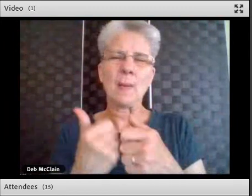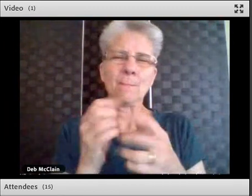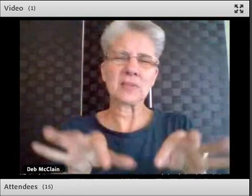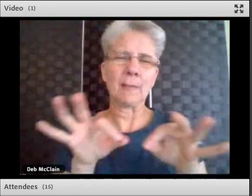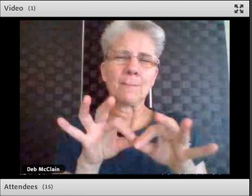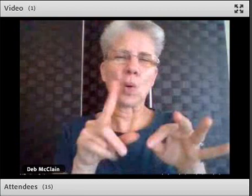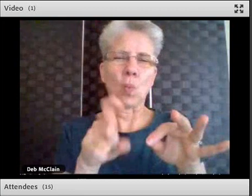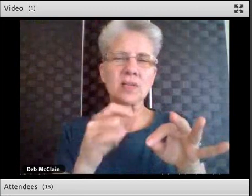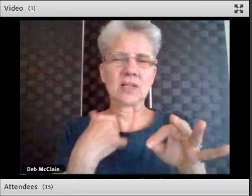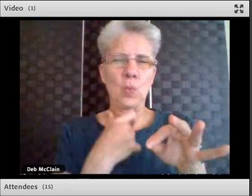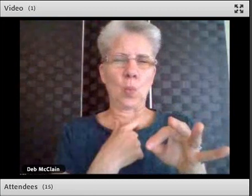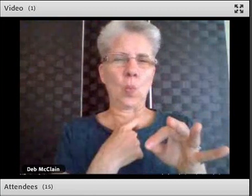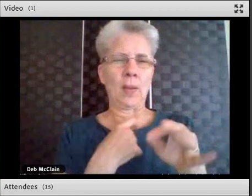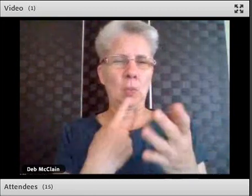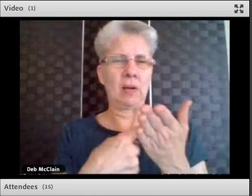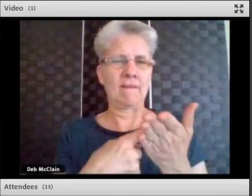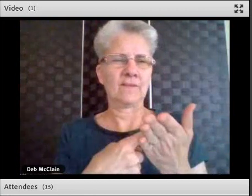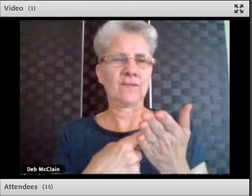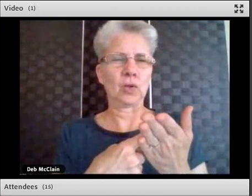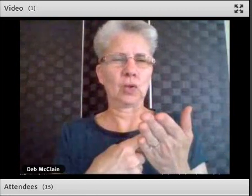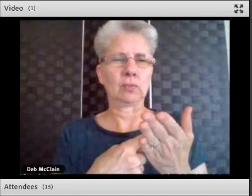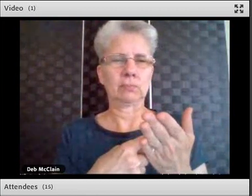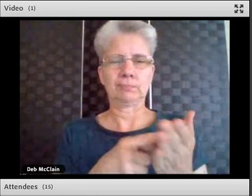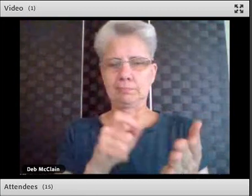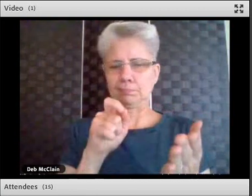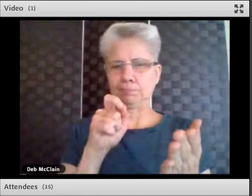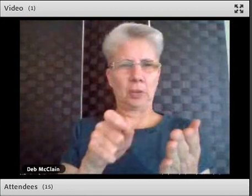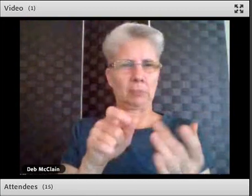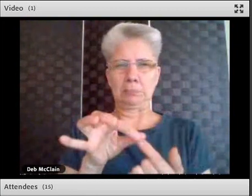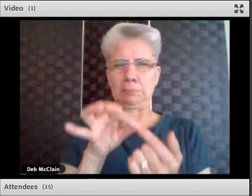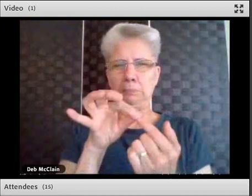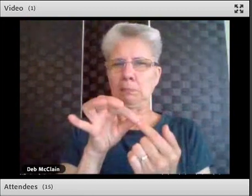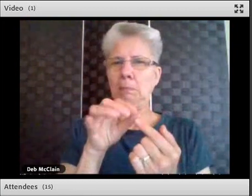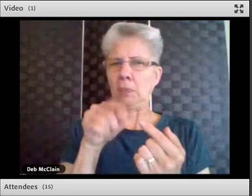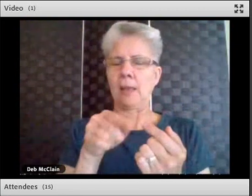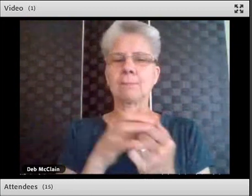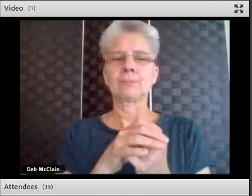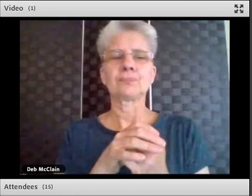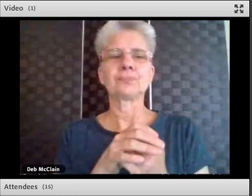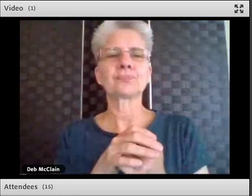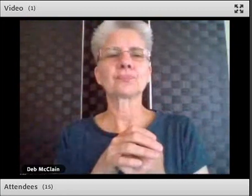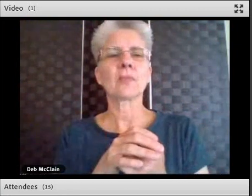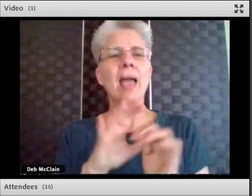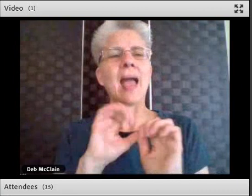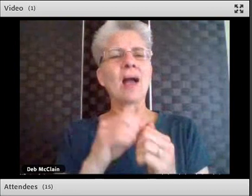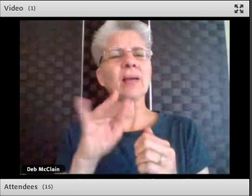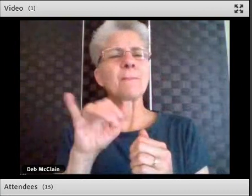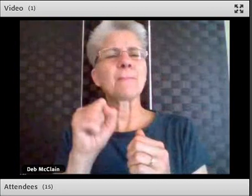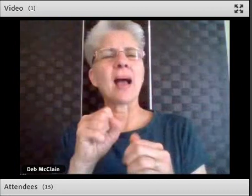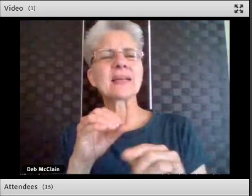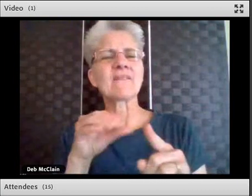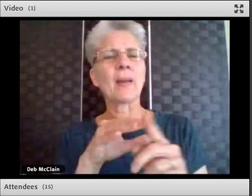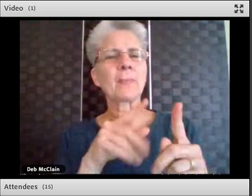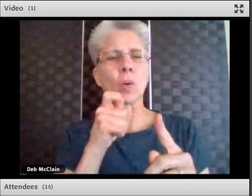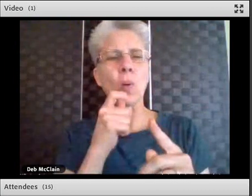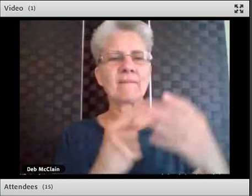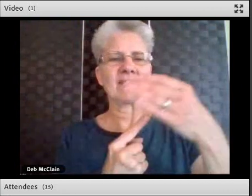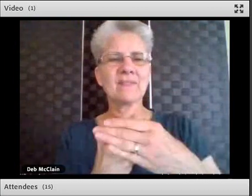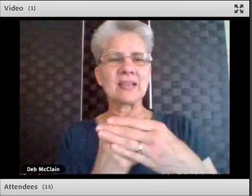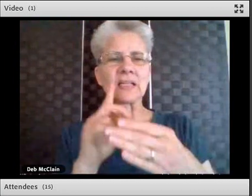important questions that we're going to cover, period. How can bias affect those who have invisible